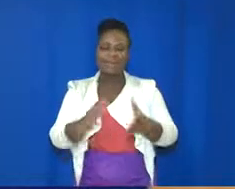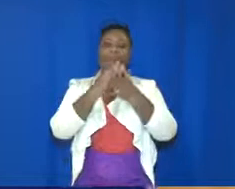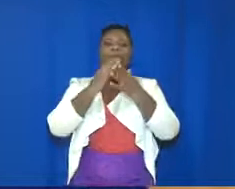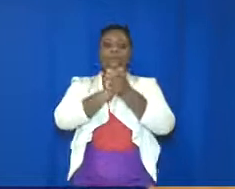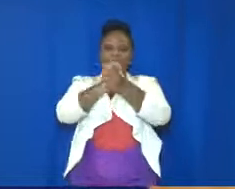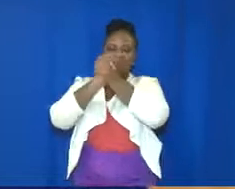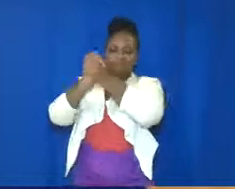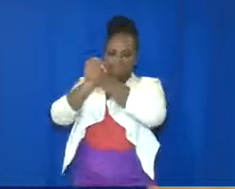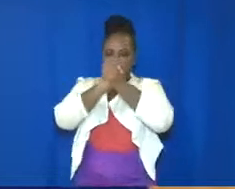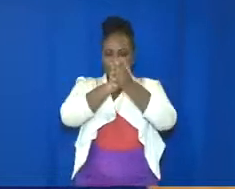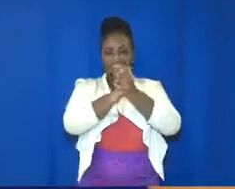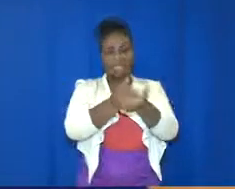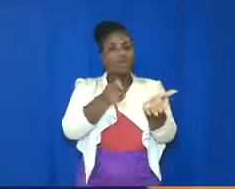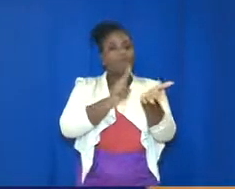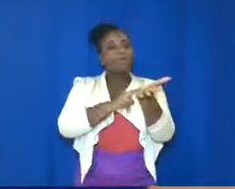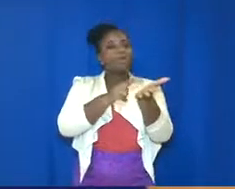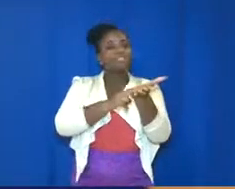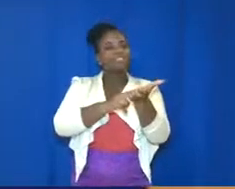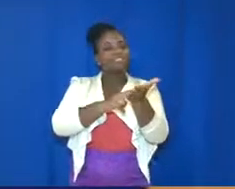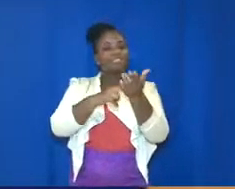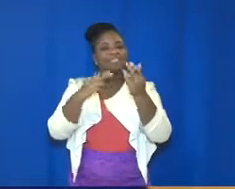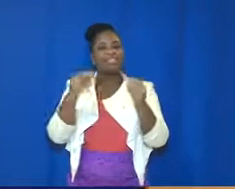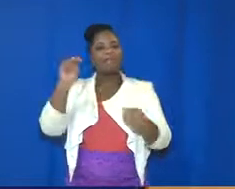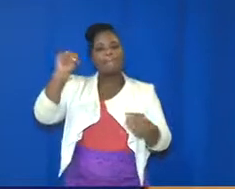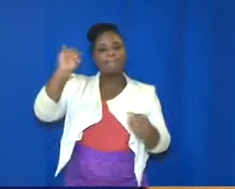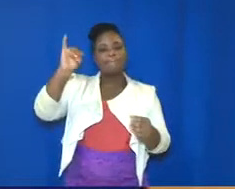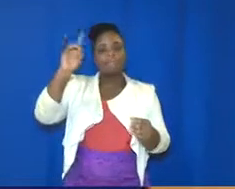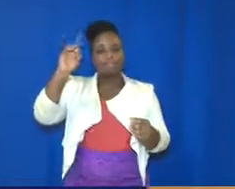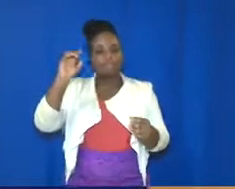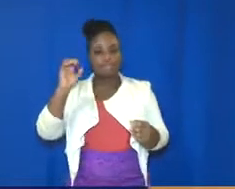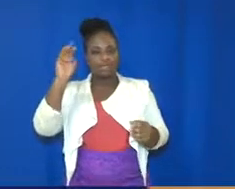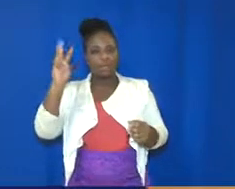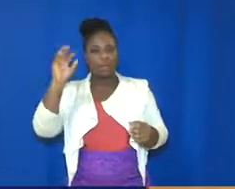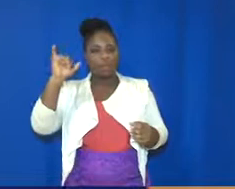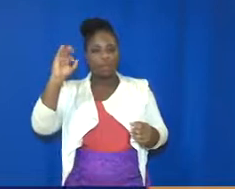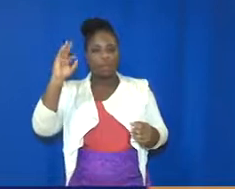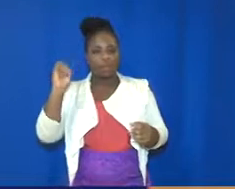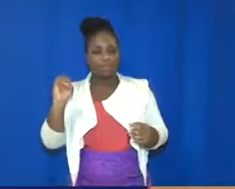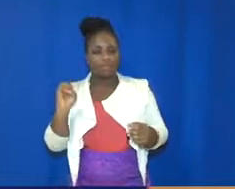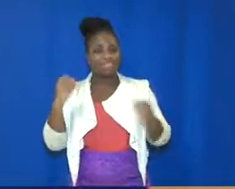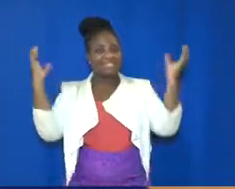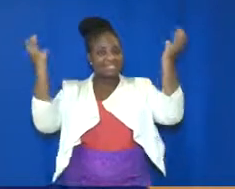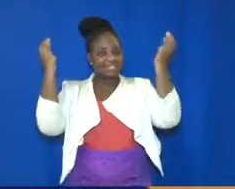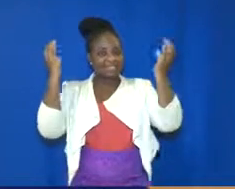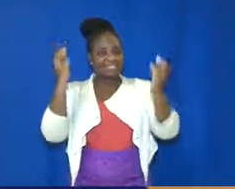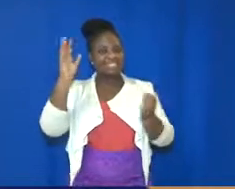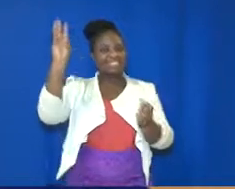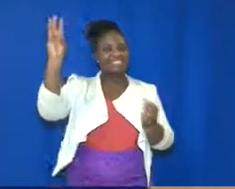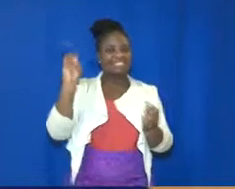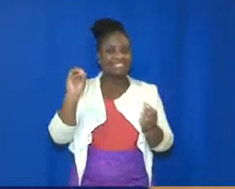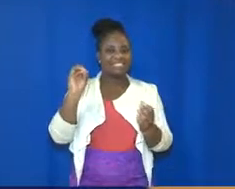aiko to the Ghana Registered Nurses and Midwives Association, which celebrates its 60th